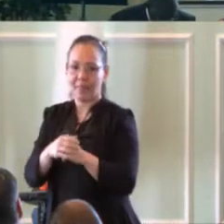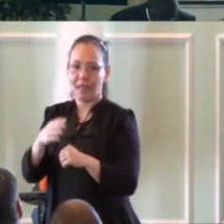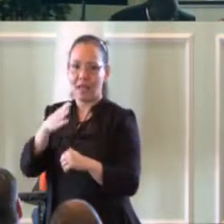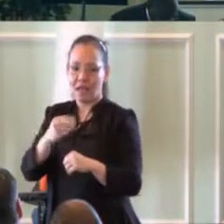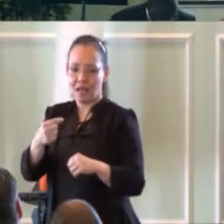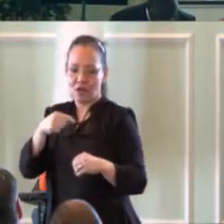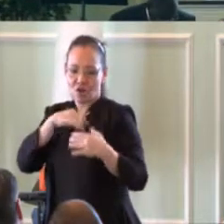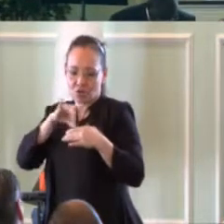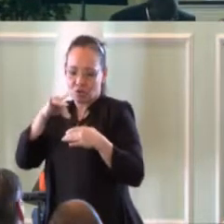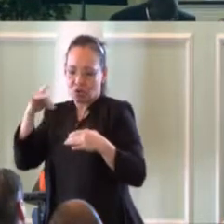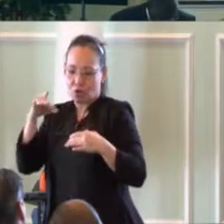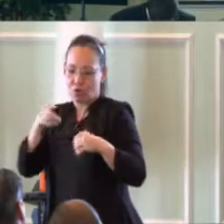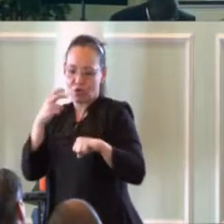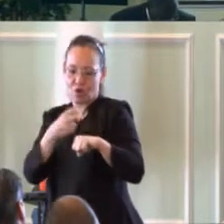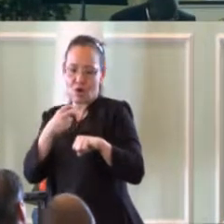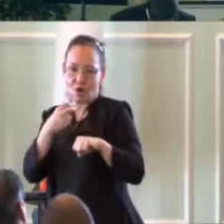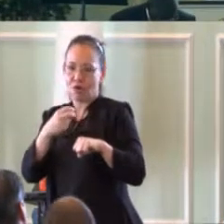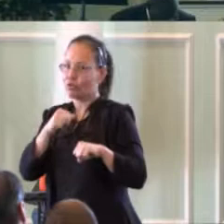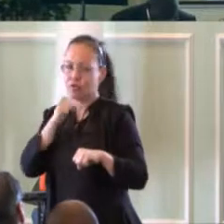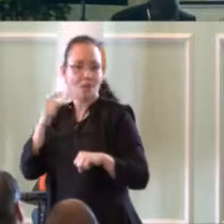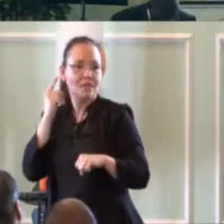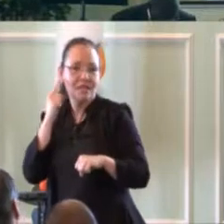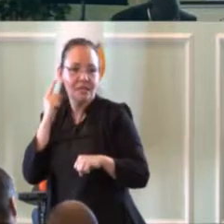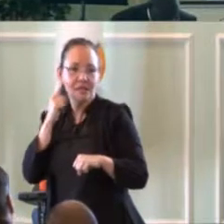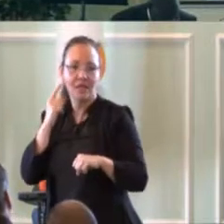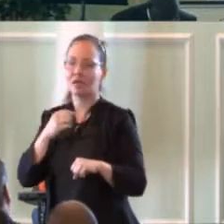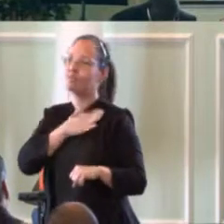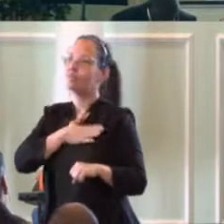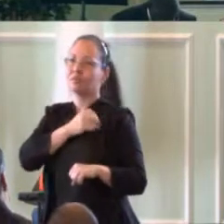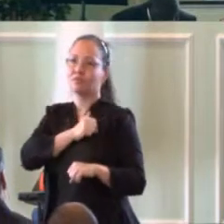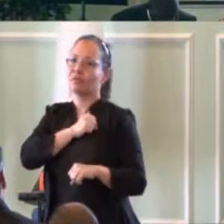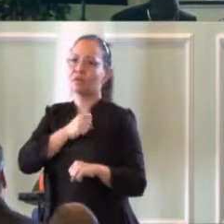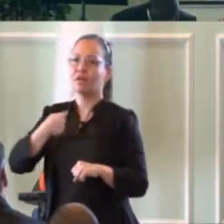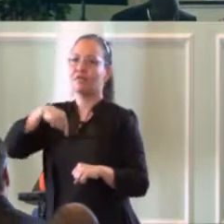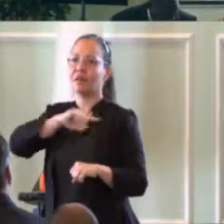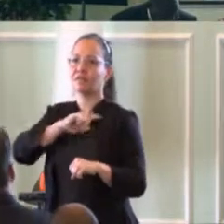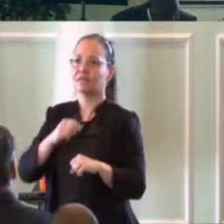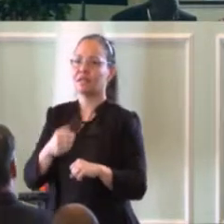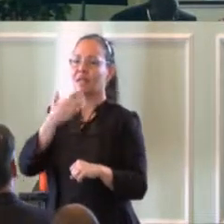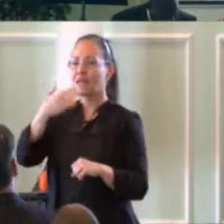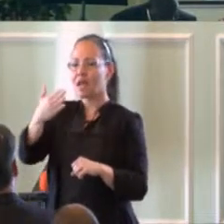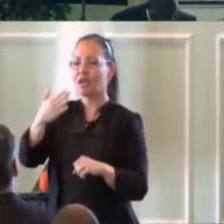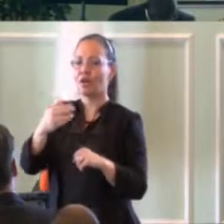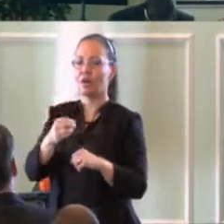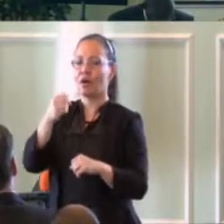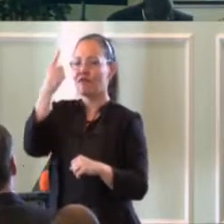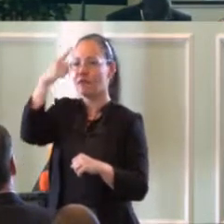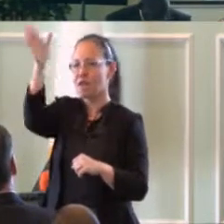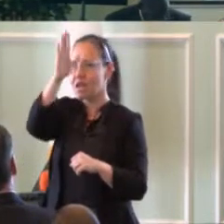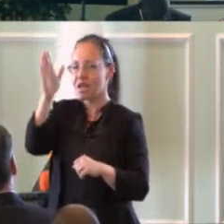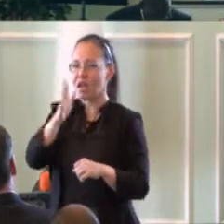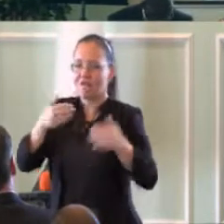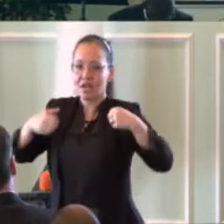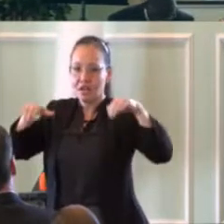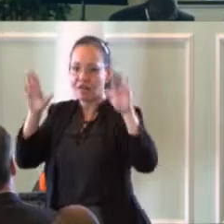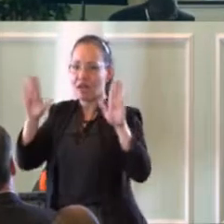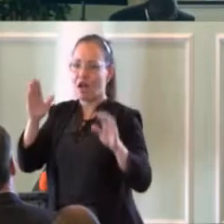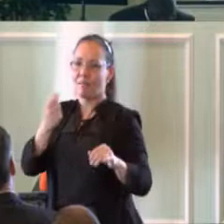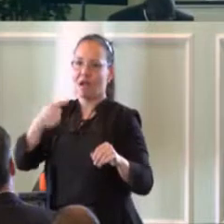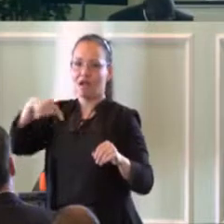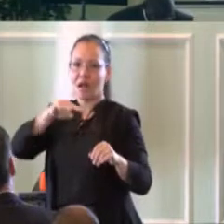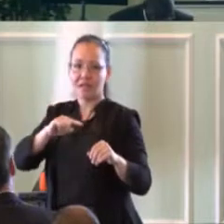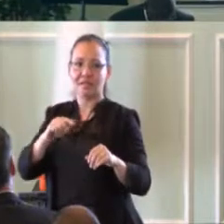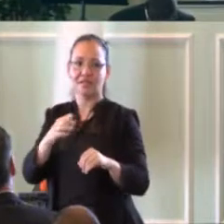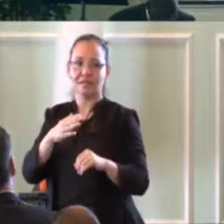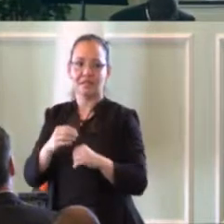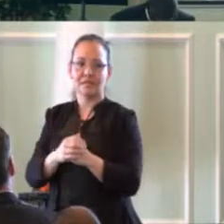hearing. We ask for your forgiveness. Thank you for never giving up on us and letting us